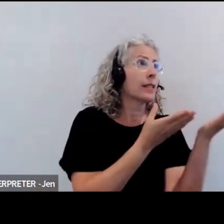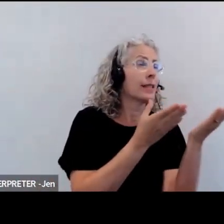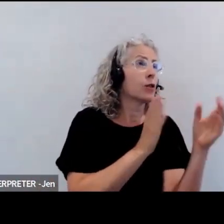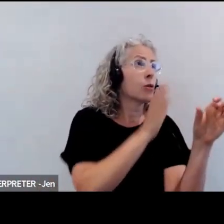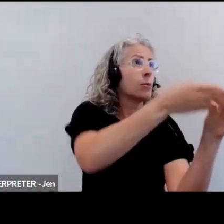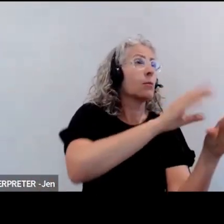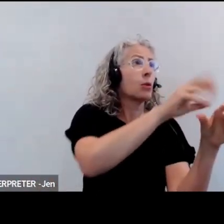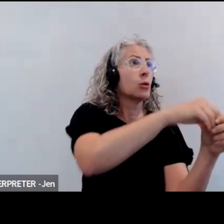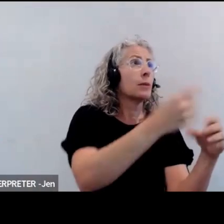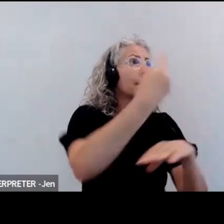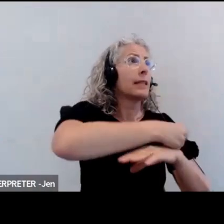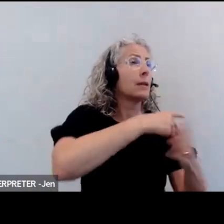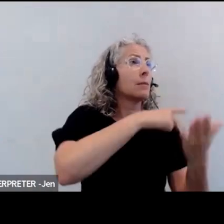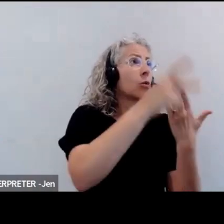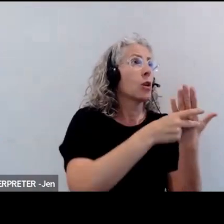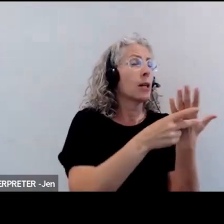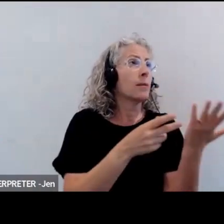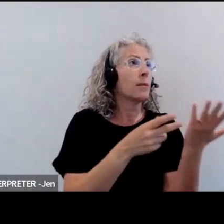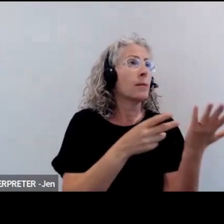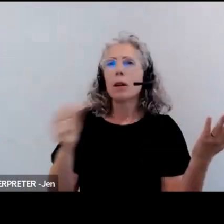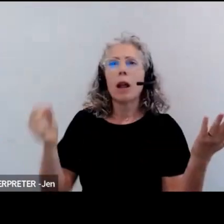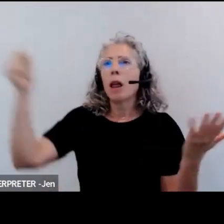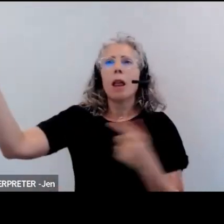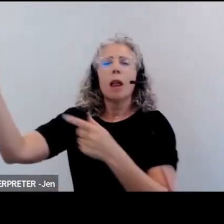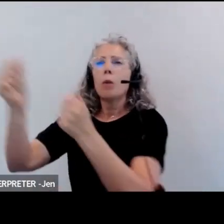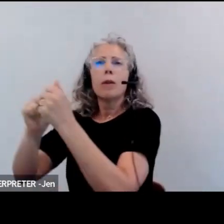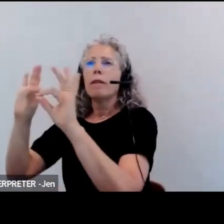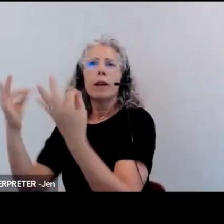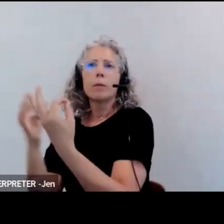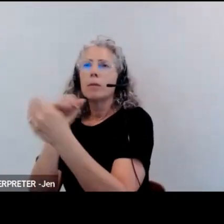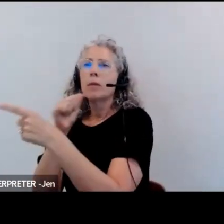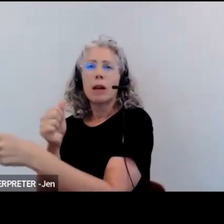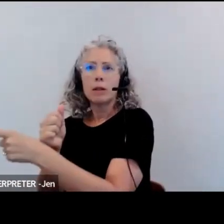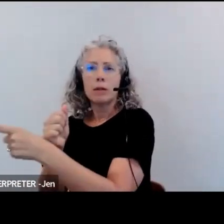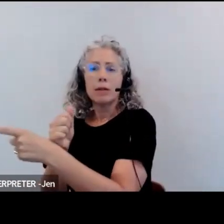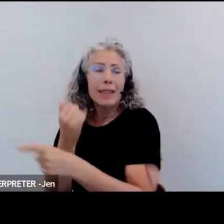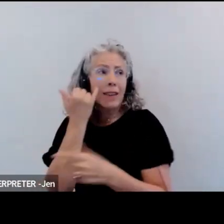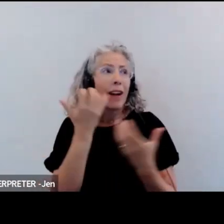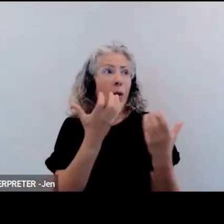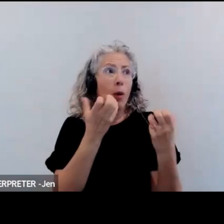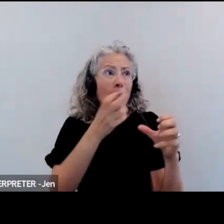participate in a day program, or even a certain length stay hospitalization, even if that's what I wanted to do.